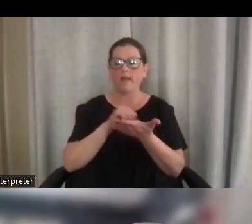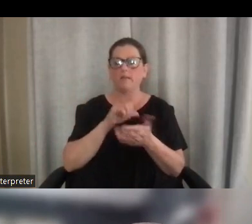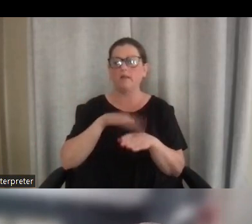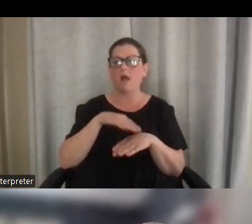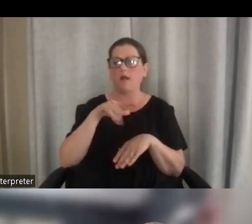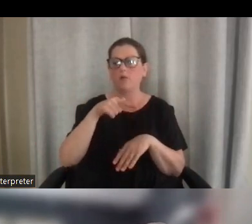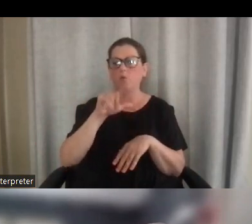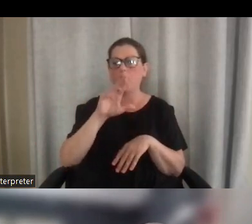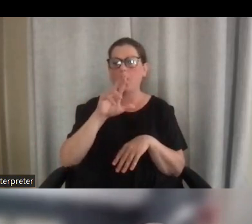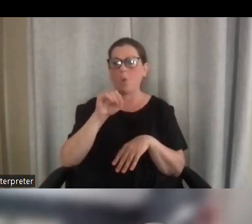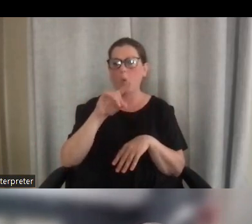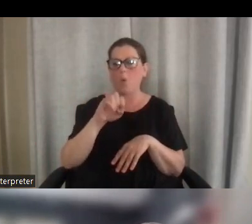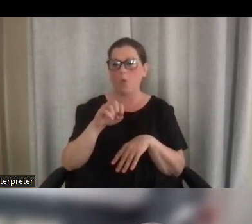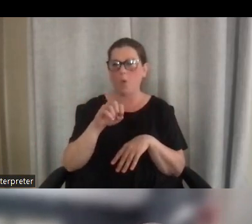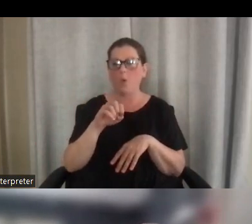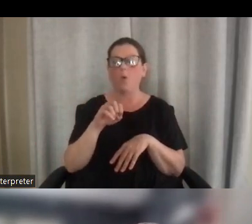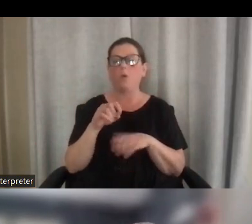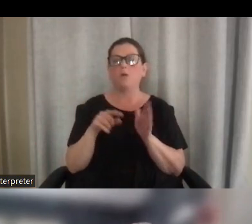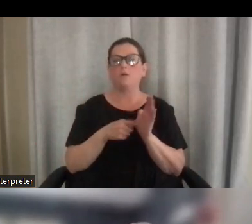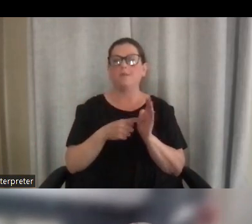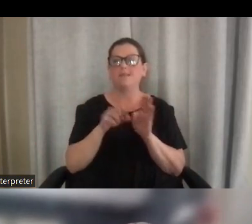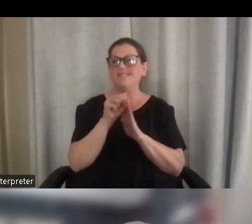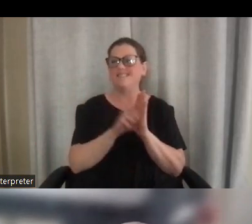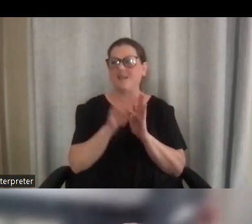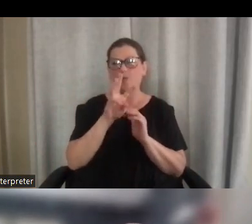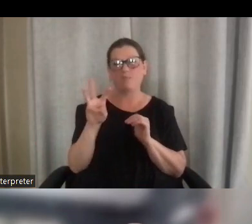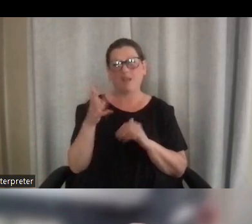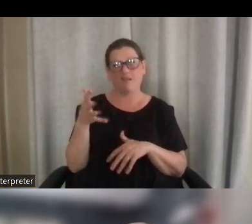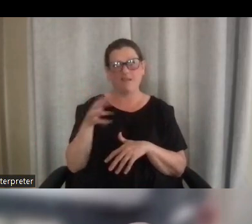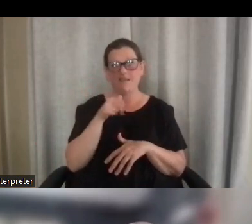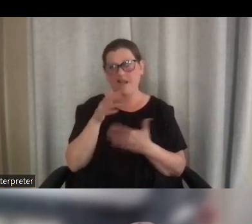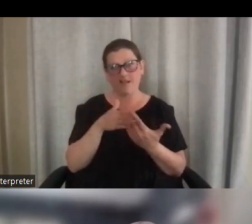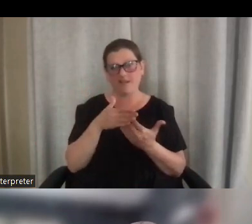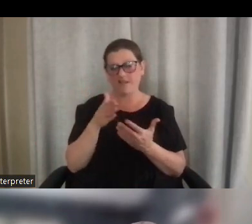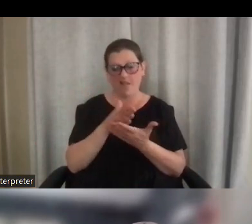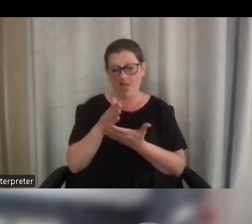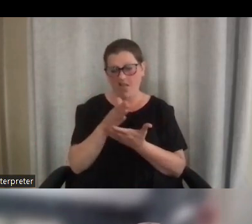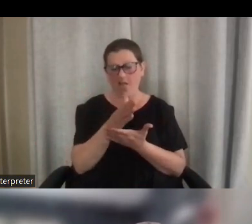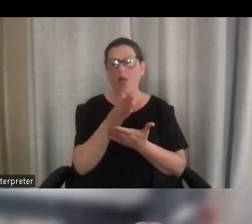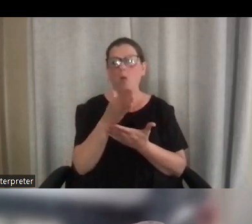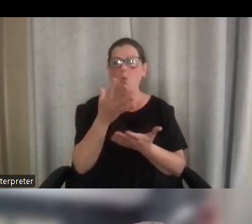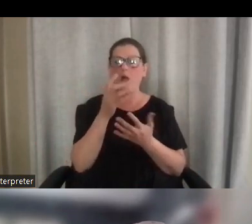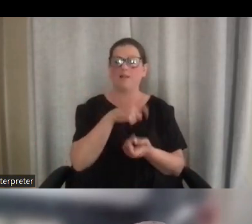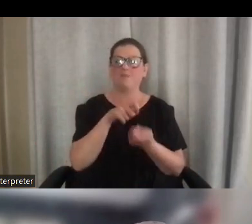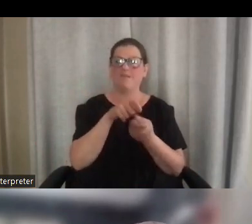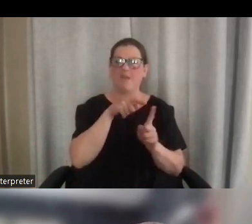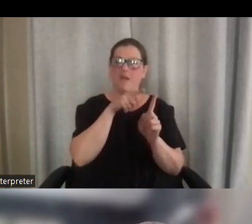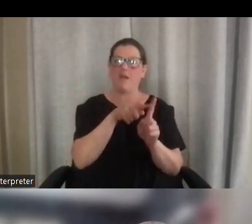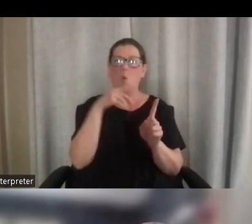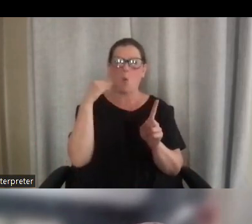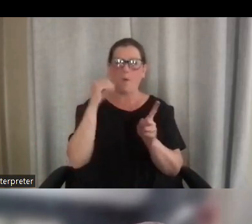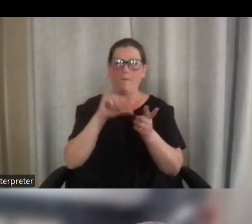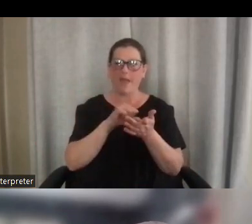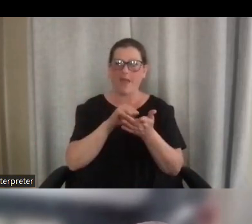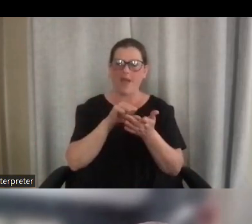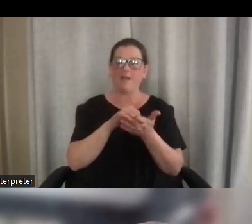our campaign. We know sometimes state websites aren't the easiest to navigate, so we wanted a landing page that could really direct people into